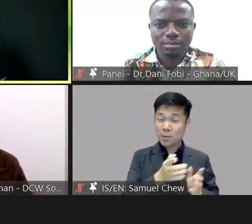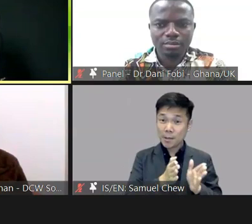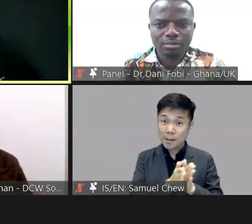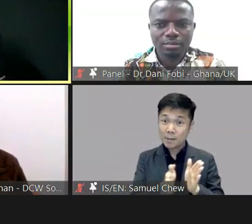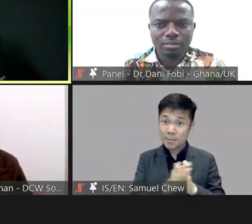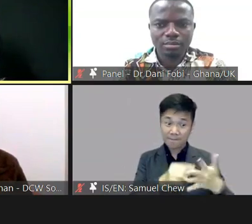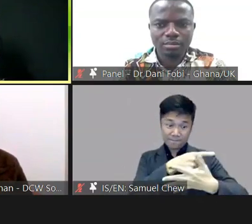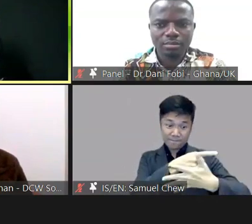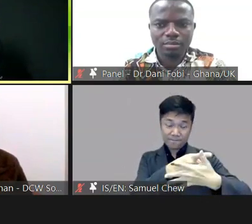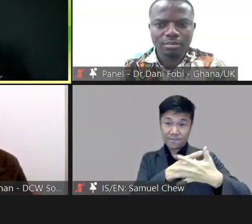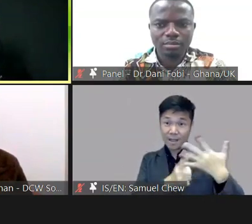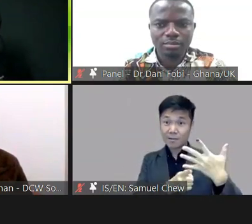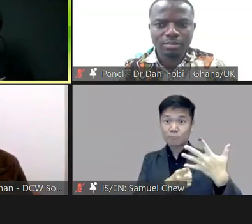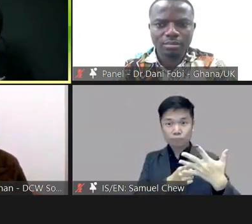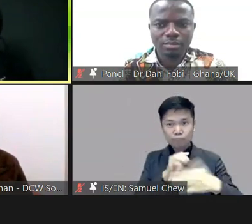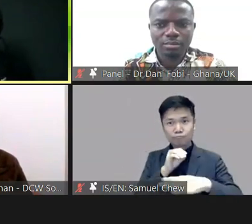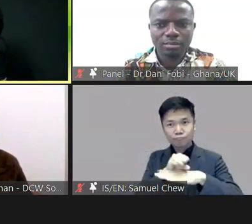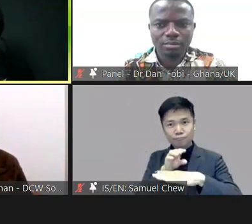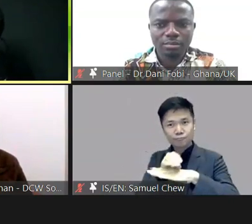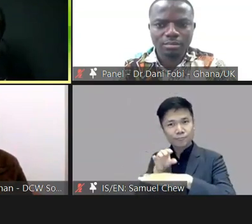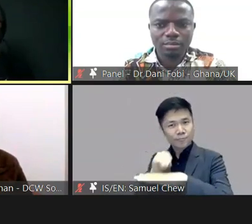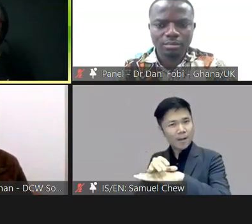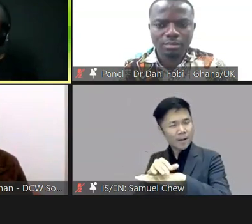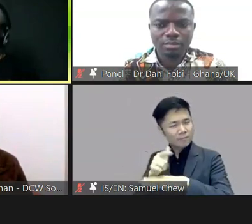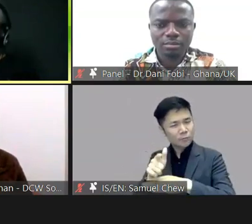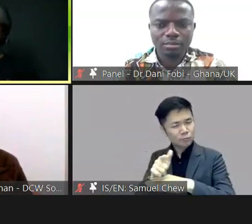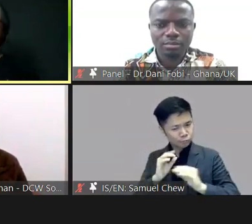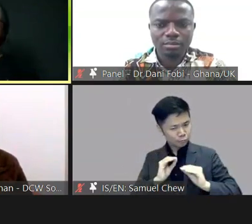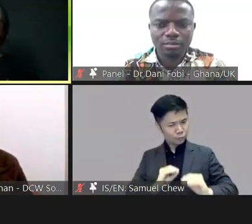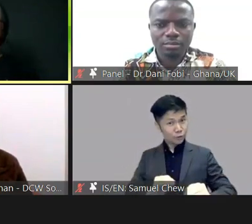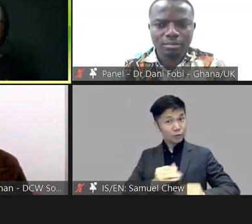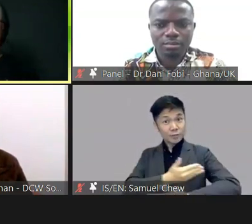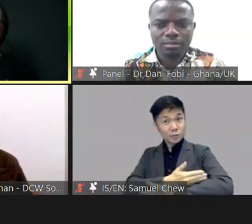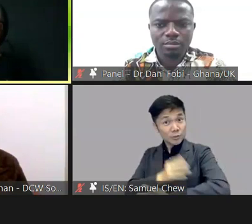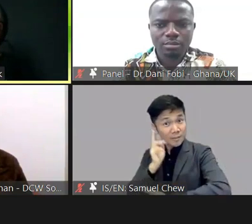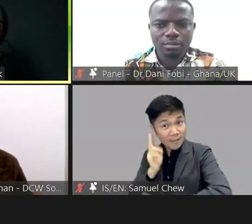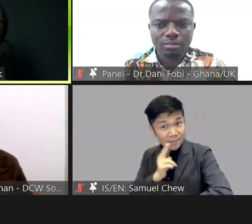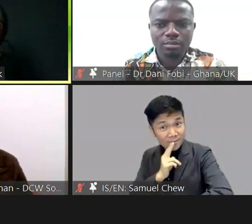ask others as well to contribute. Thank you, Rose.